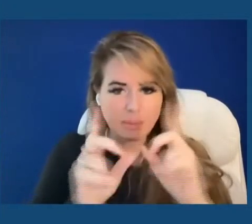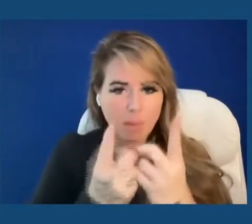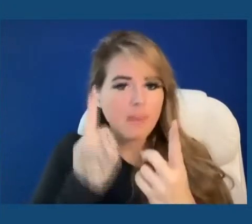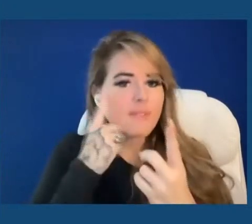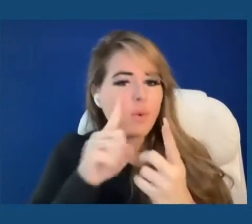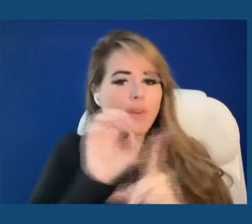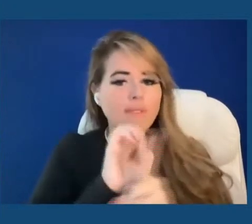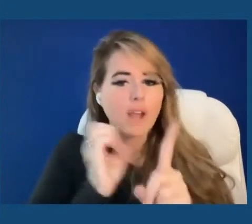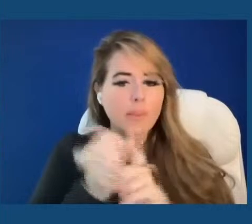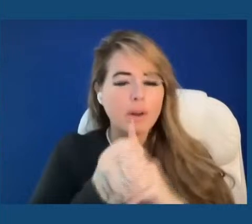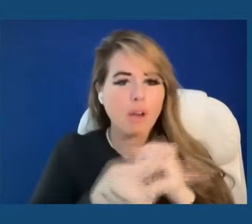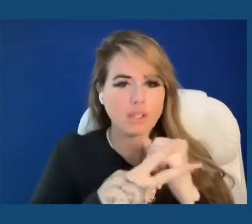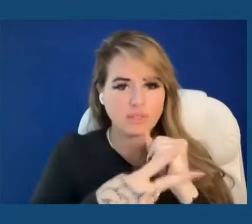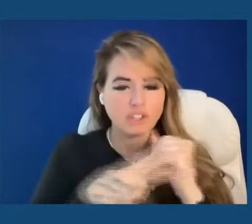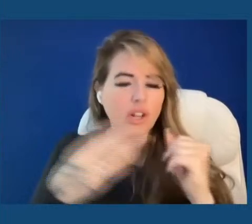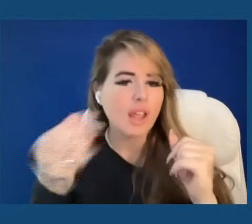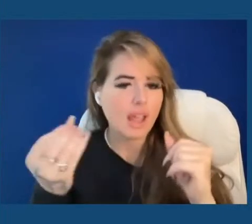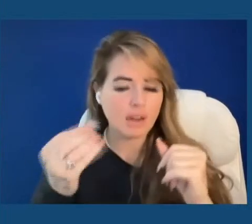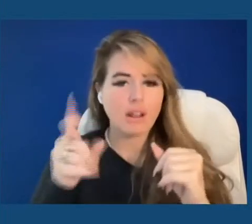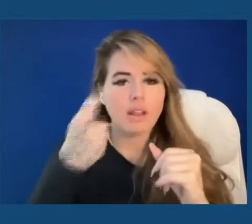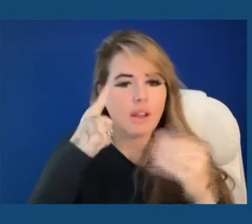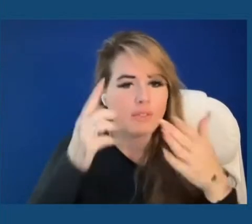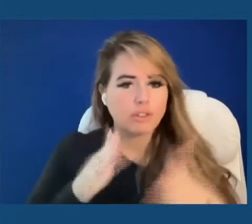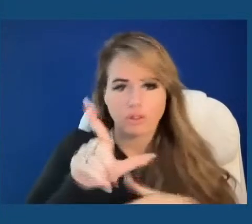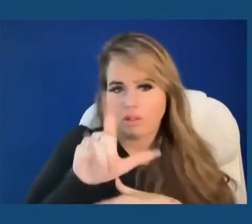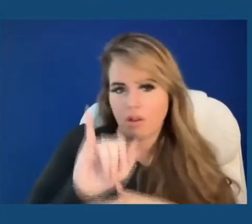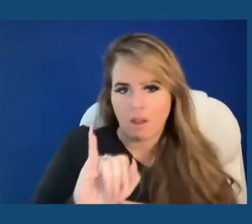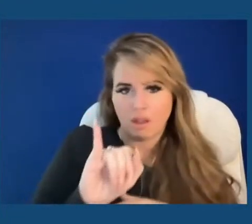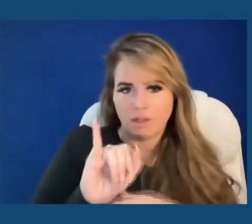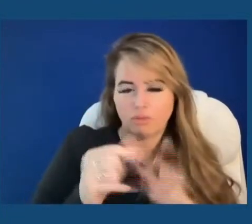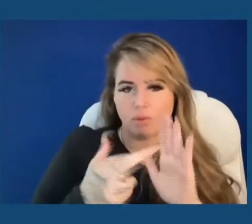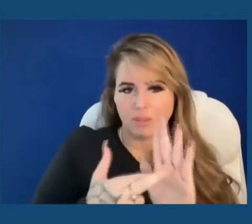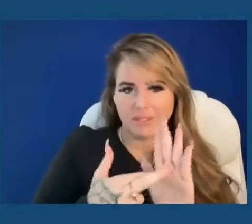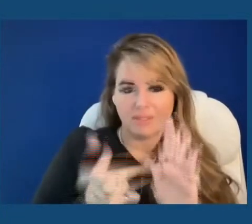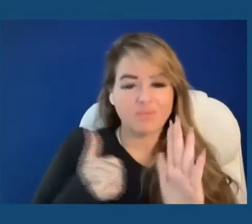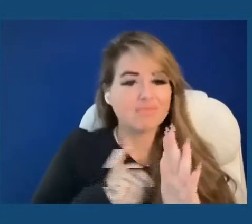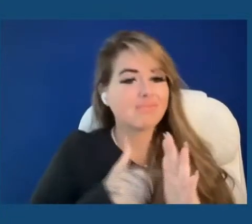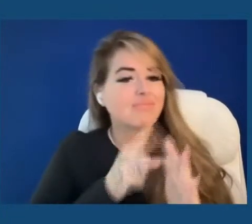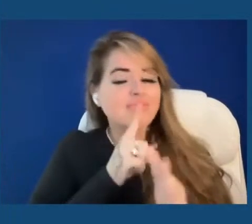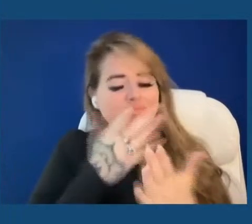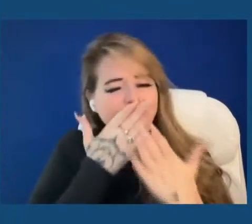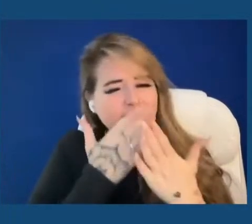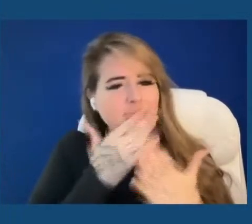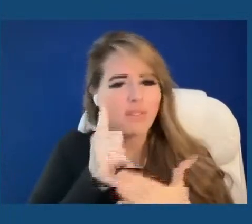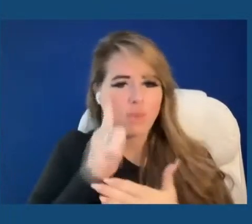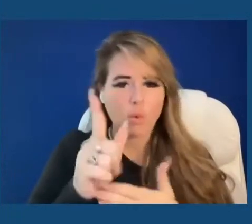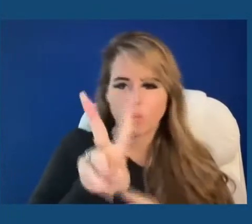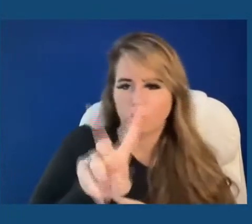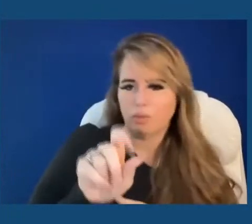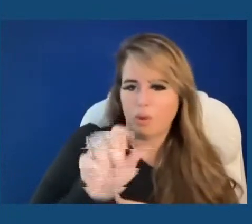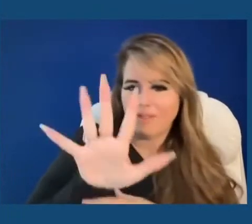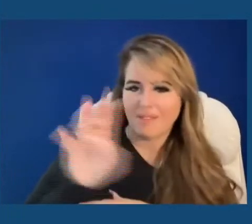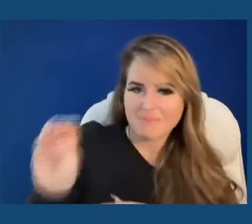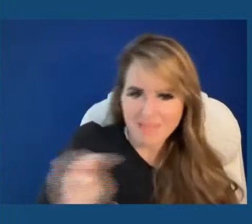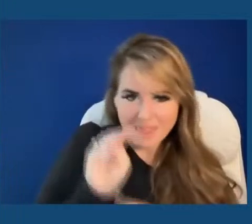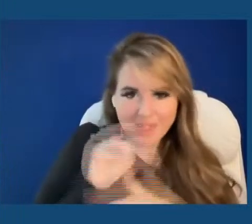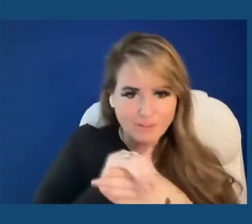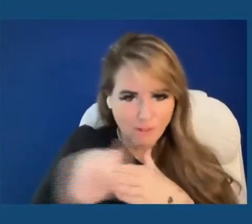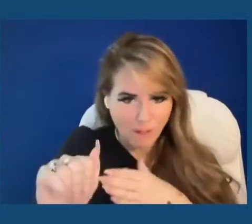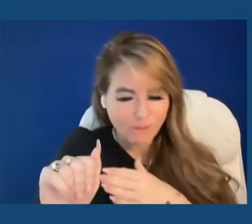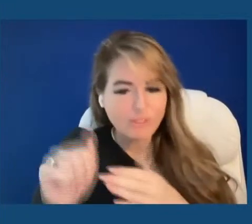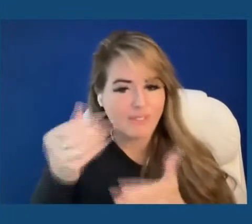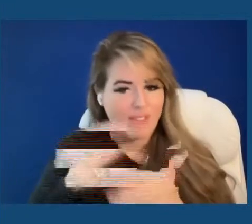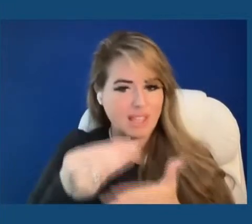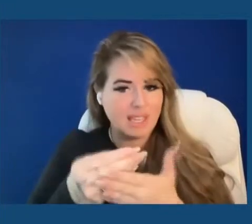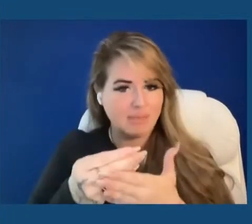Conservation and the governor's Long Island representatives. We are particularly grateful for the $2.5 million in funding